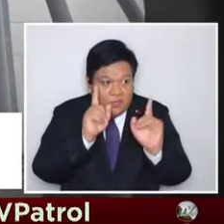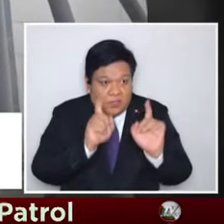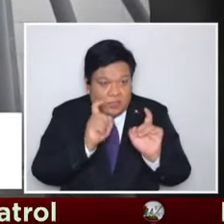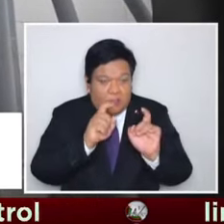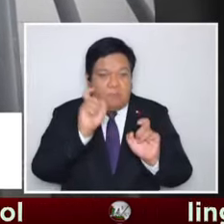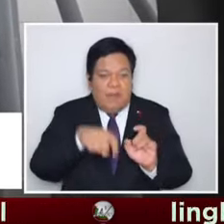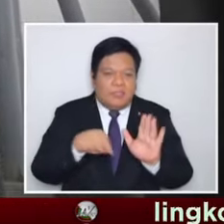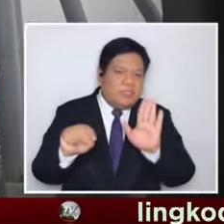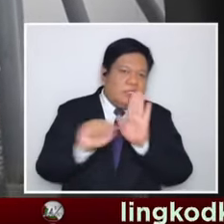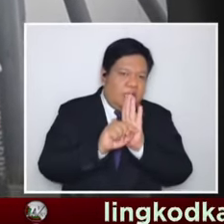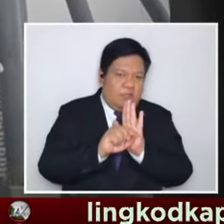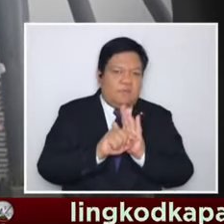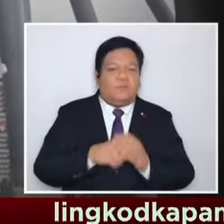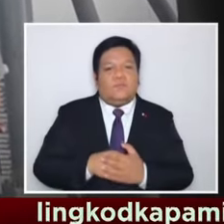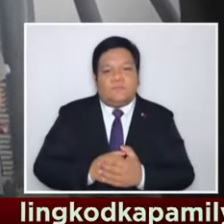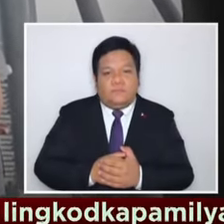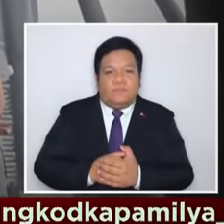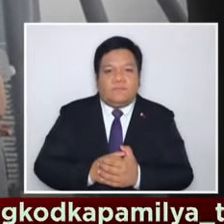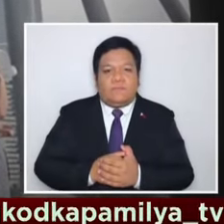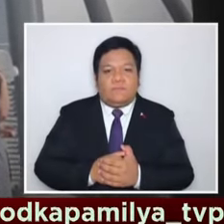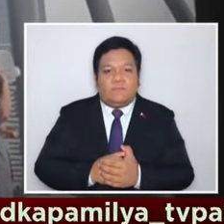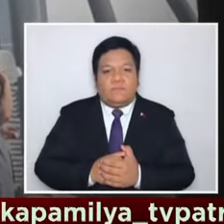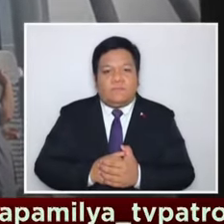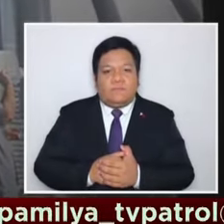Pia Gutierrez, ABS-CBN News.